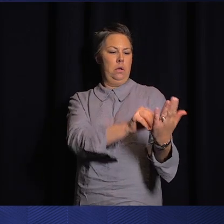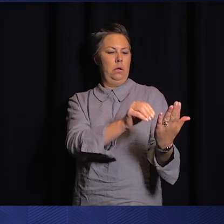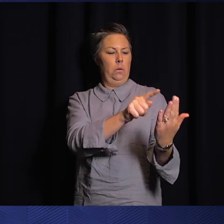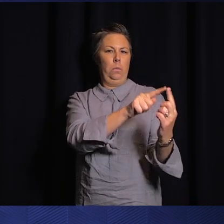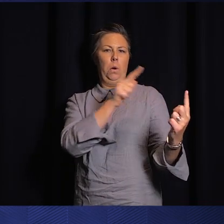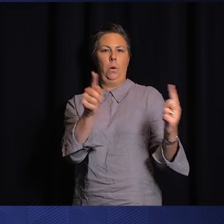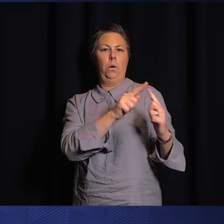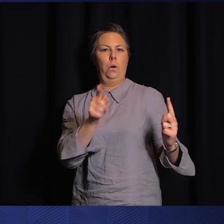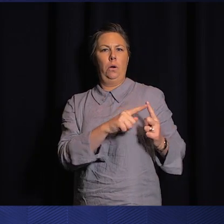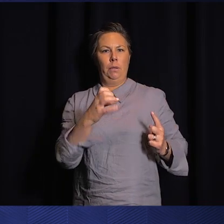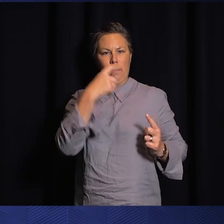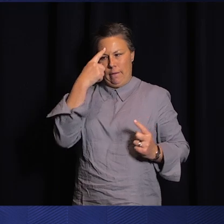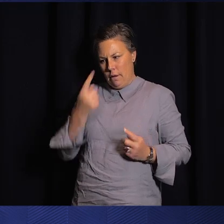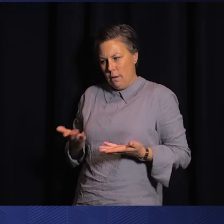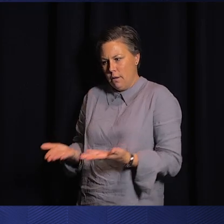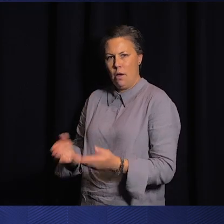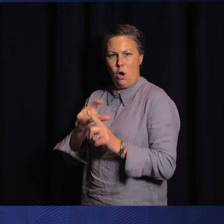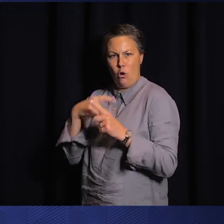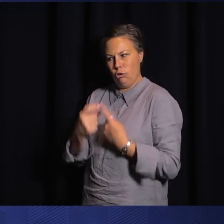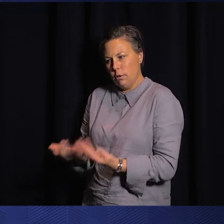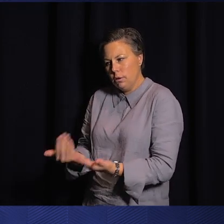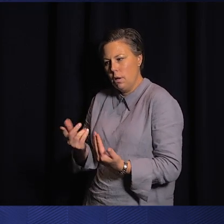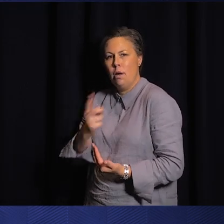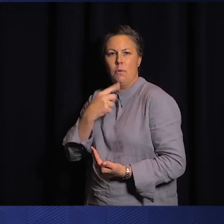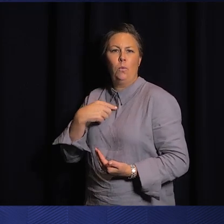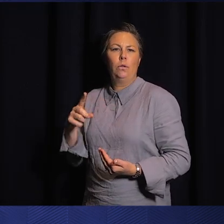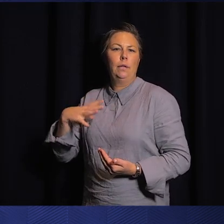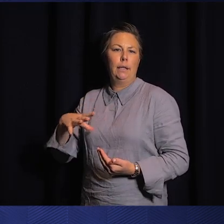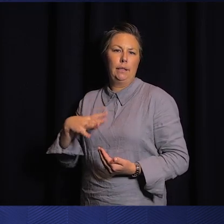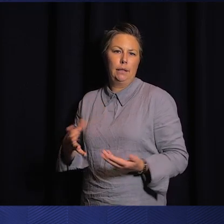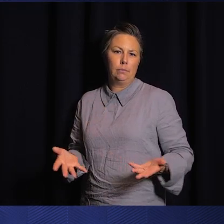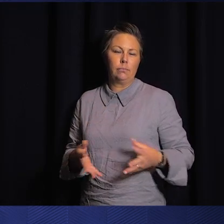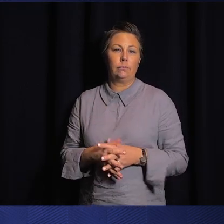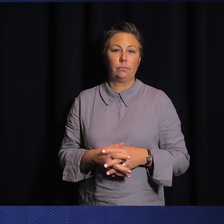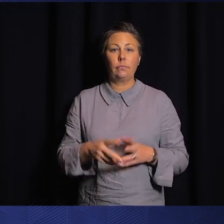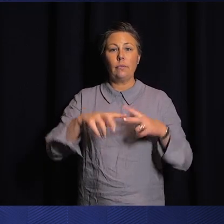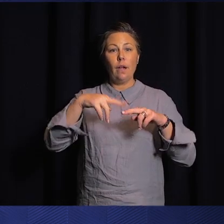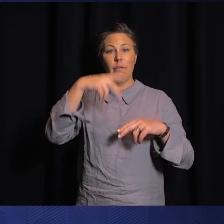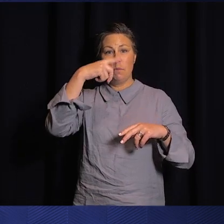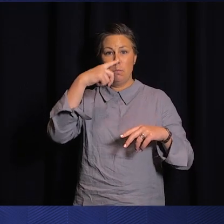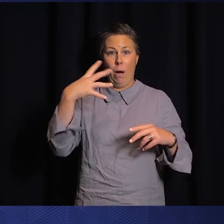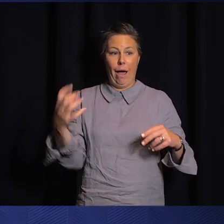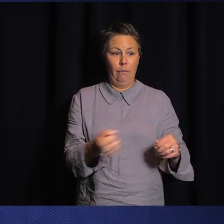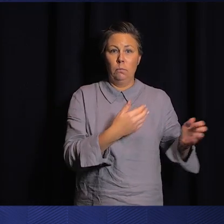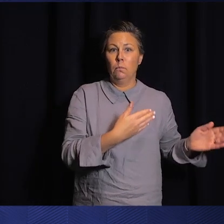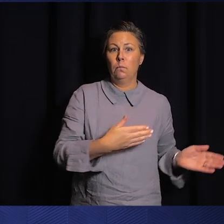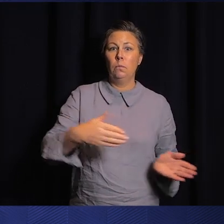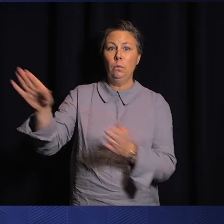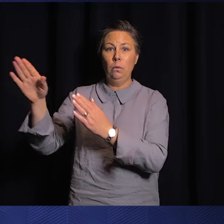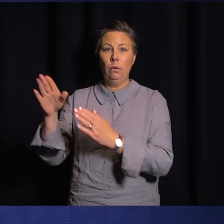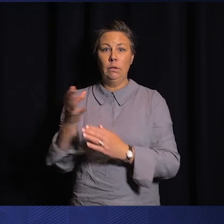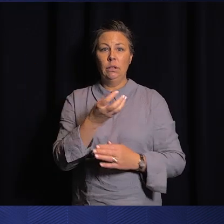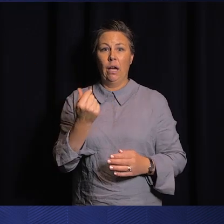And in that way, displacement is also causing impacts some may say it's negative, but